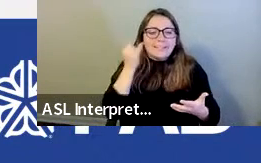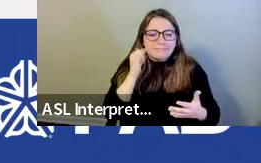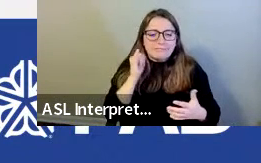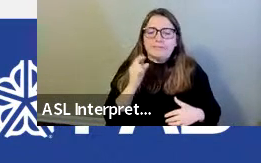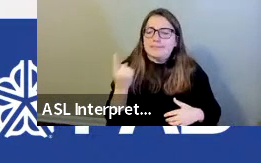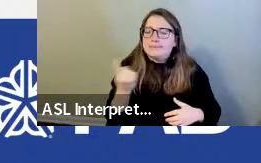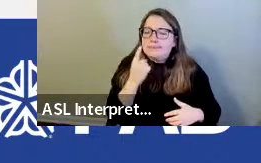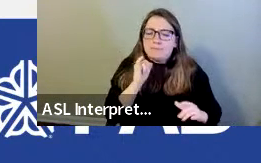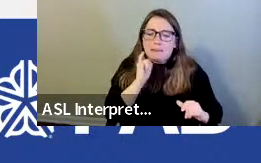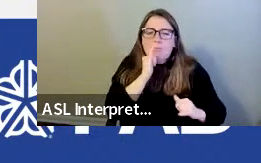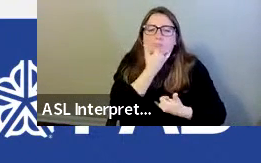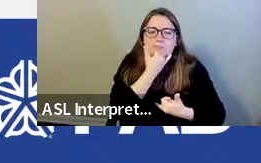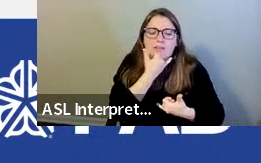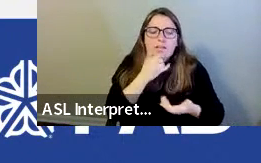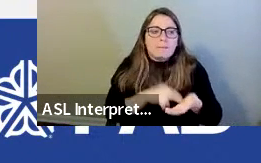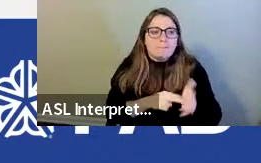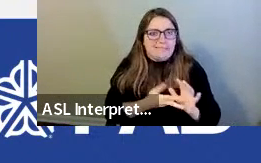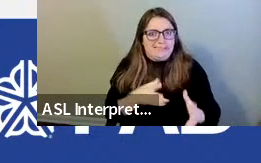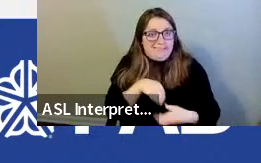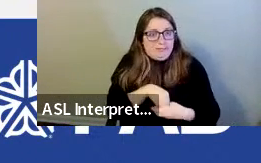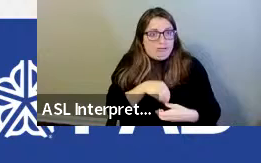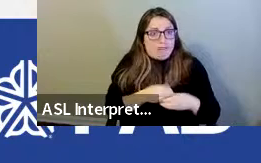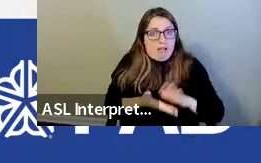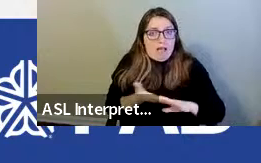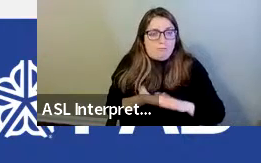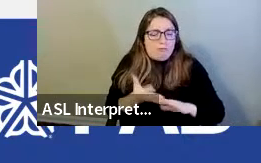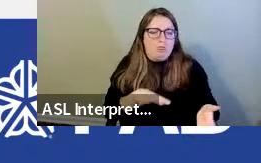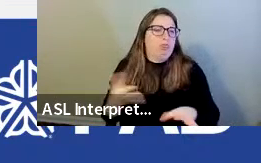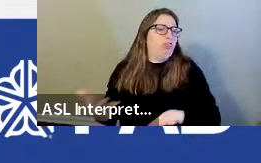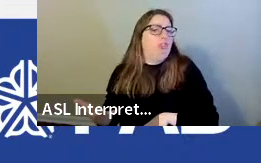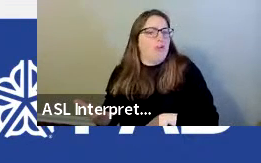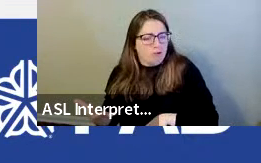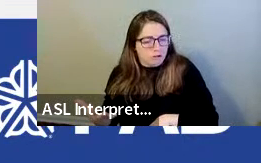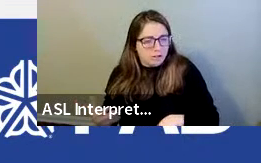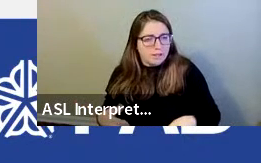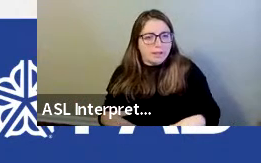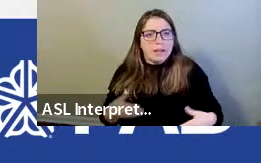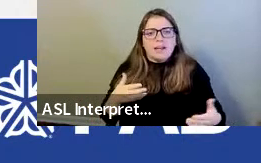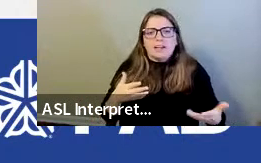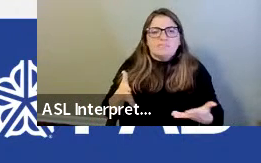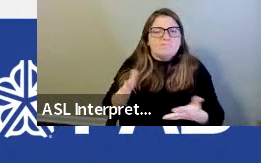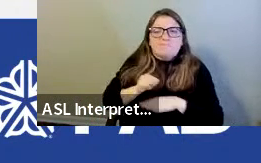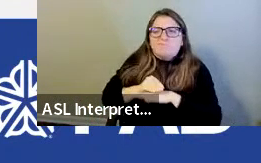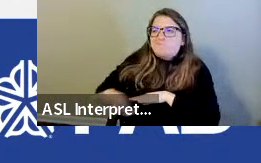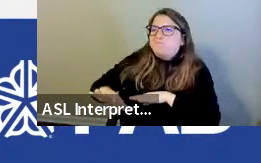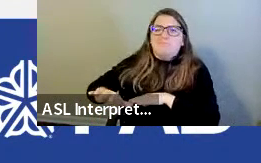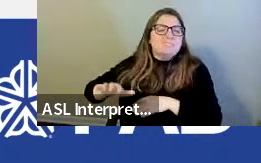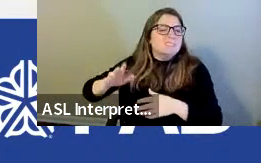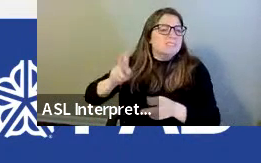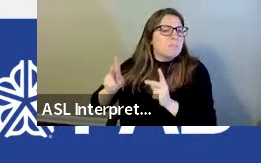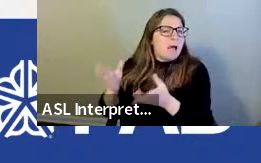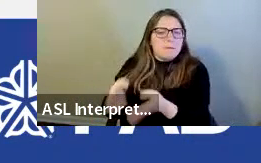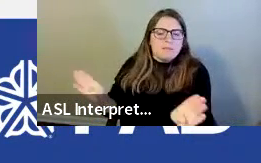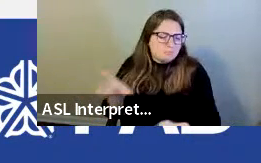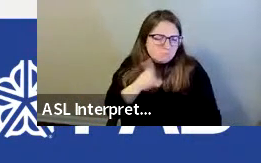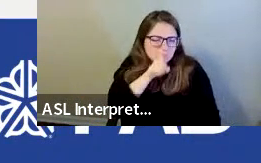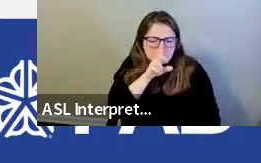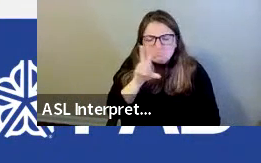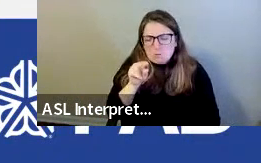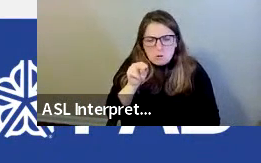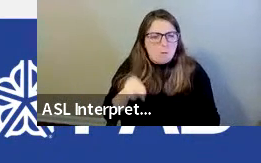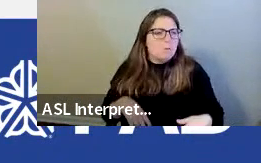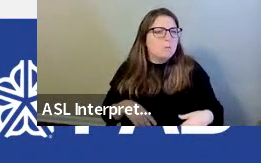RPD without having a necessarily bad impact on community or anyone external would be considered level